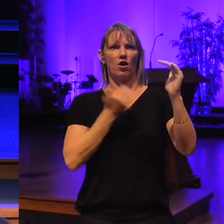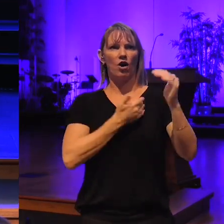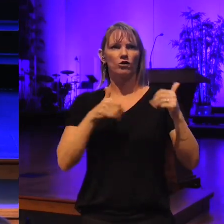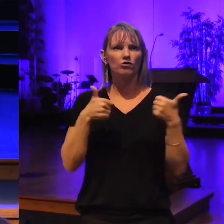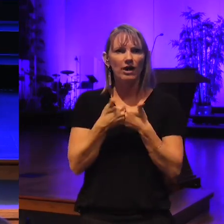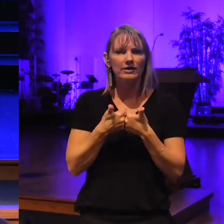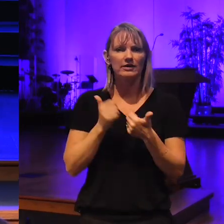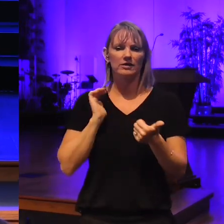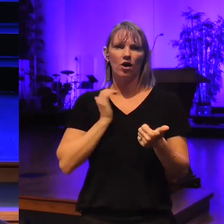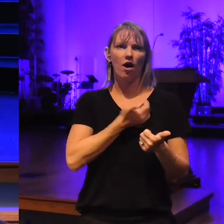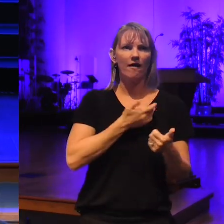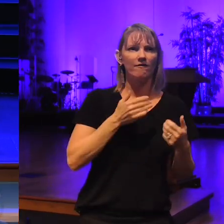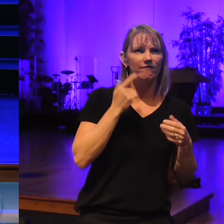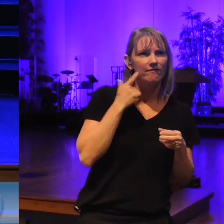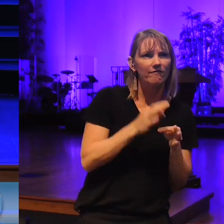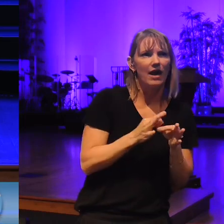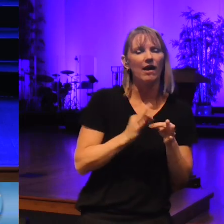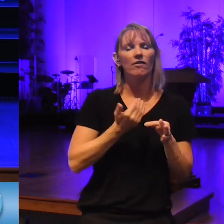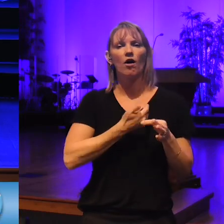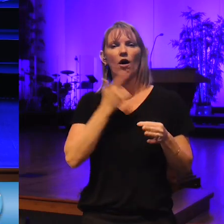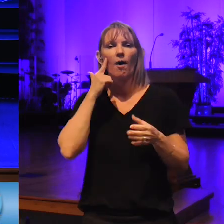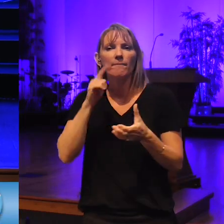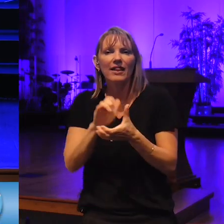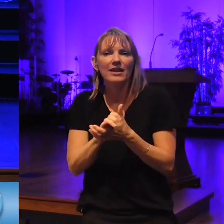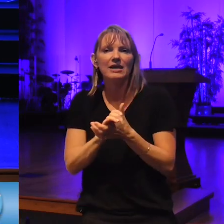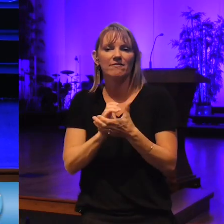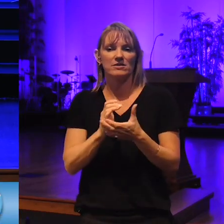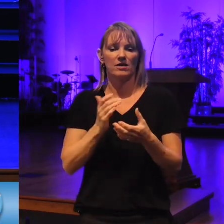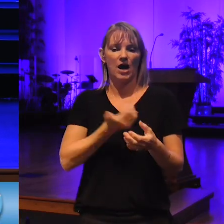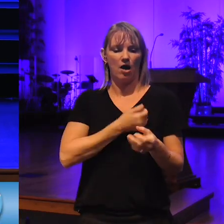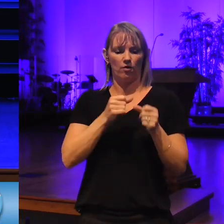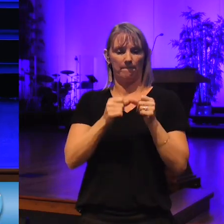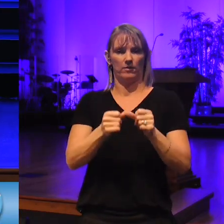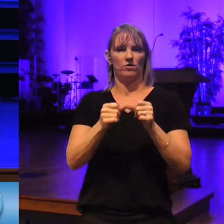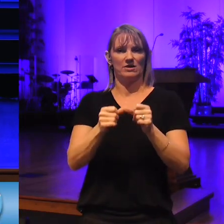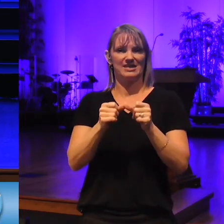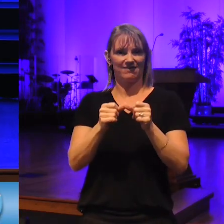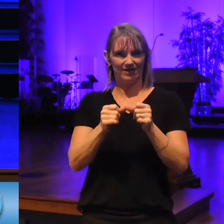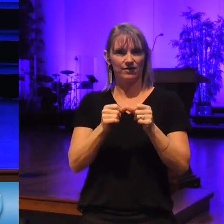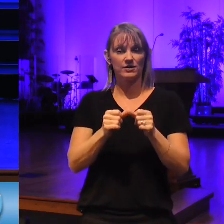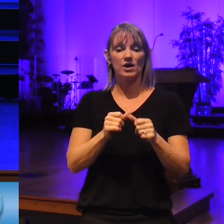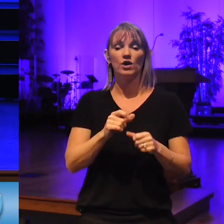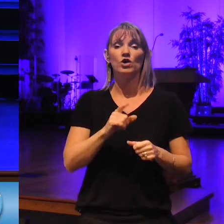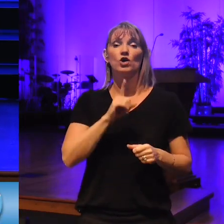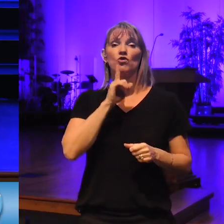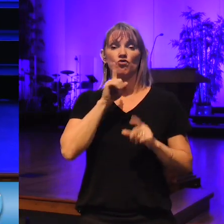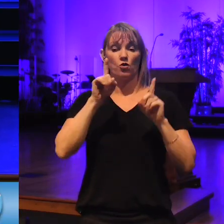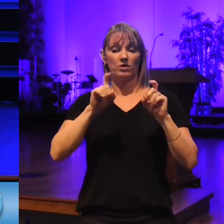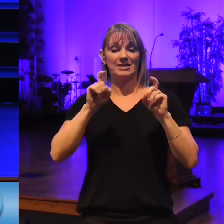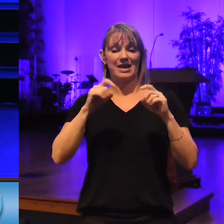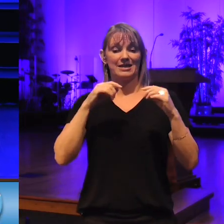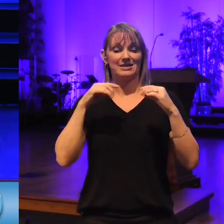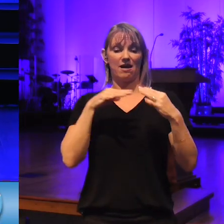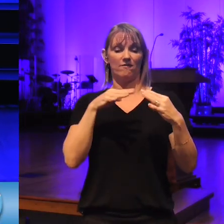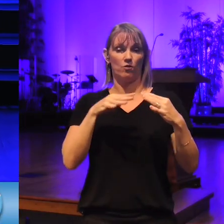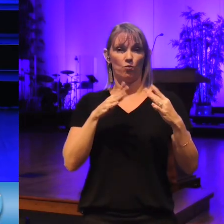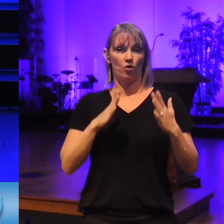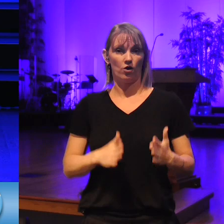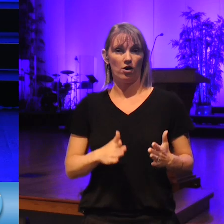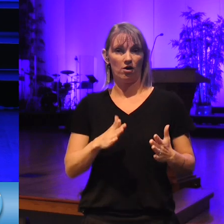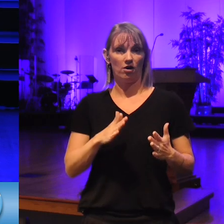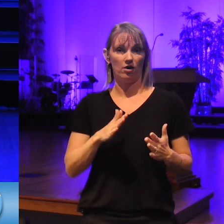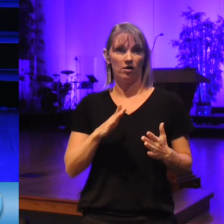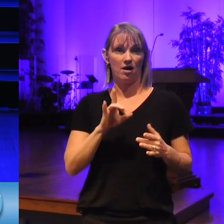with our faith, with our belief, and our perseverance. The true test of a warrior of light